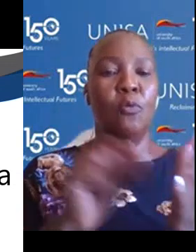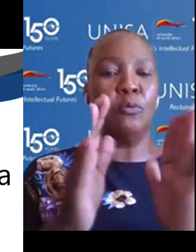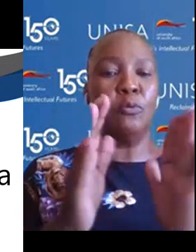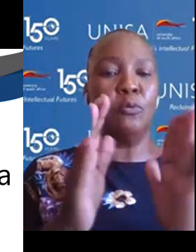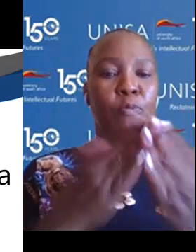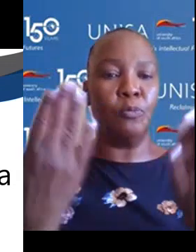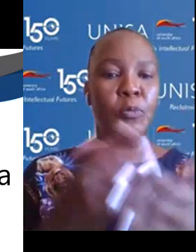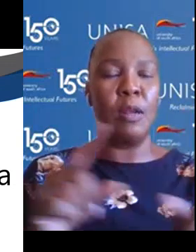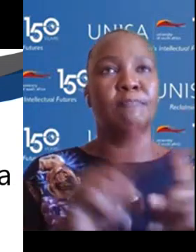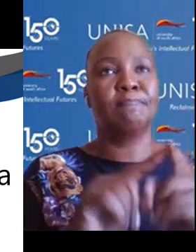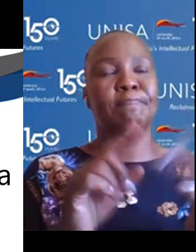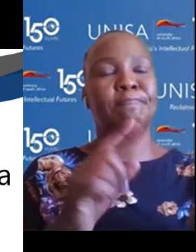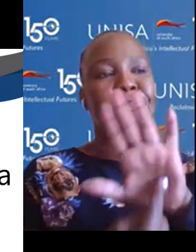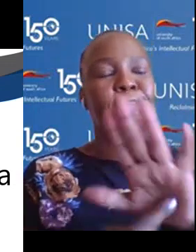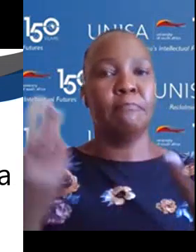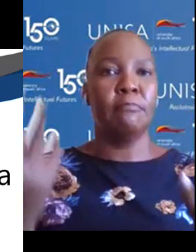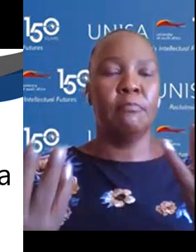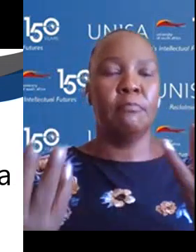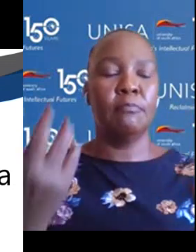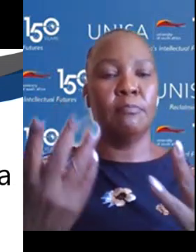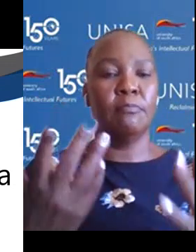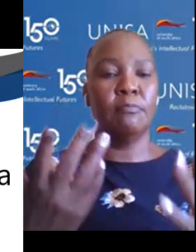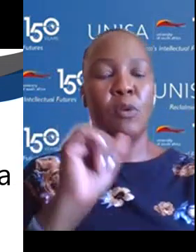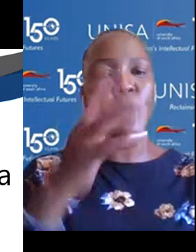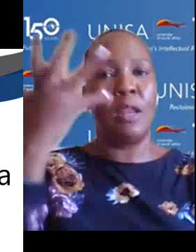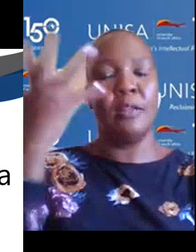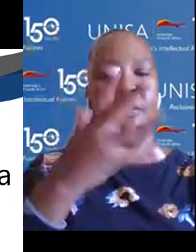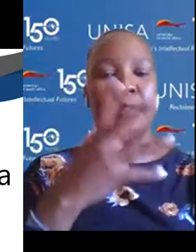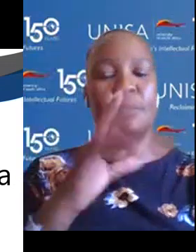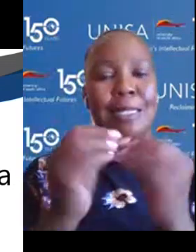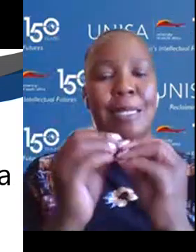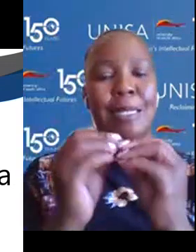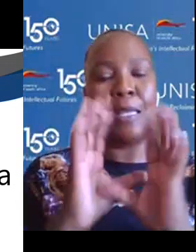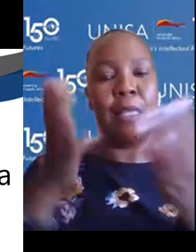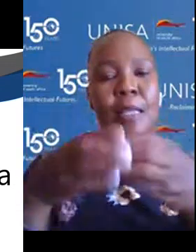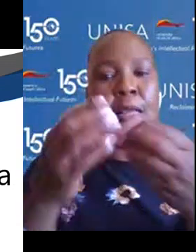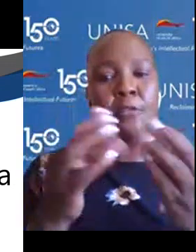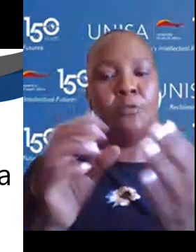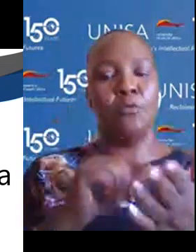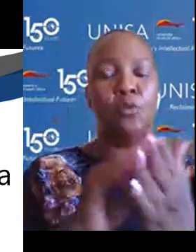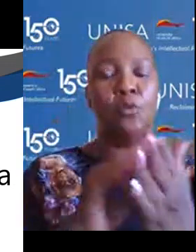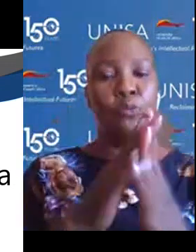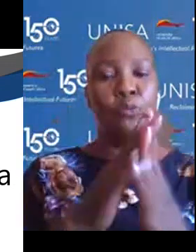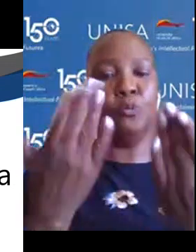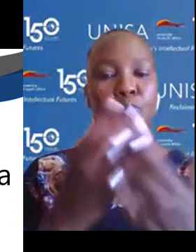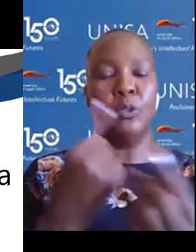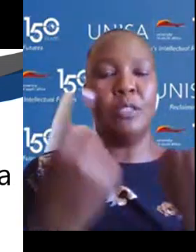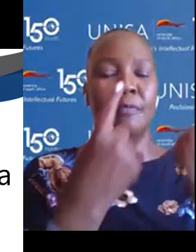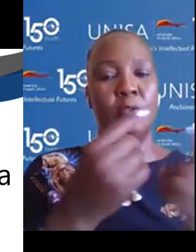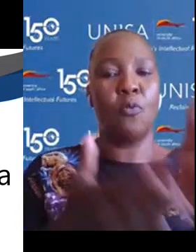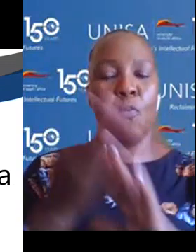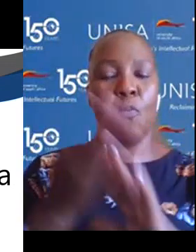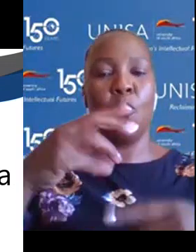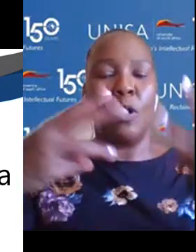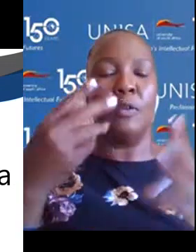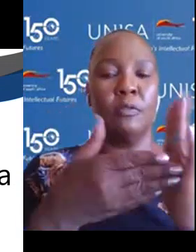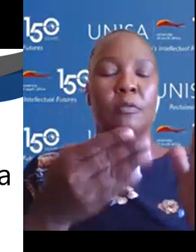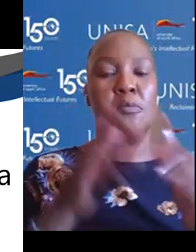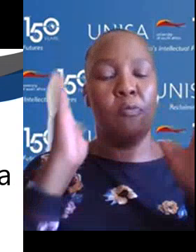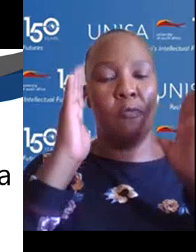instance, sometimes your lecturer might create a class notebook for everybody to go work on, but we will be